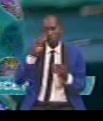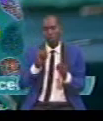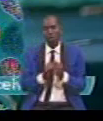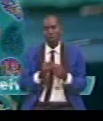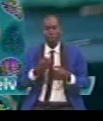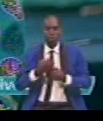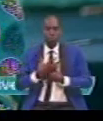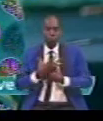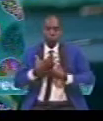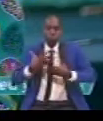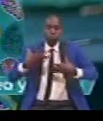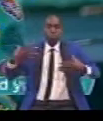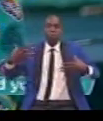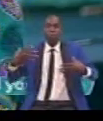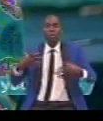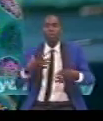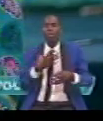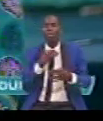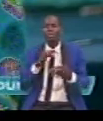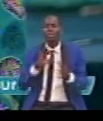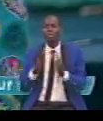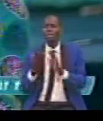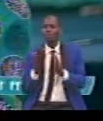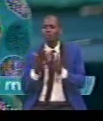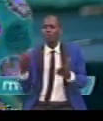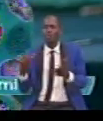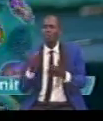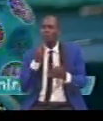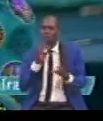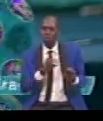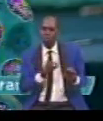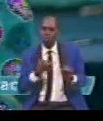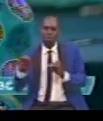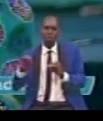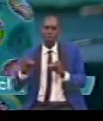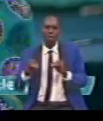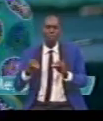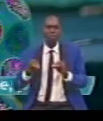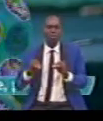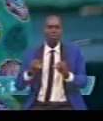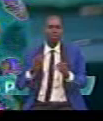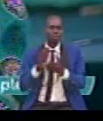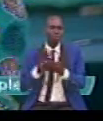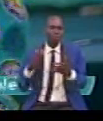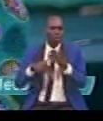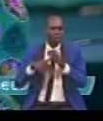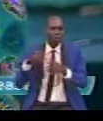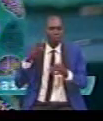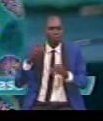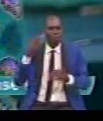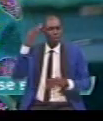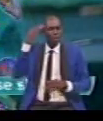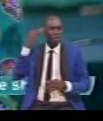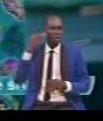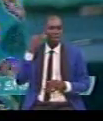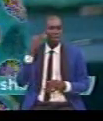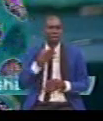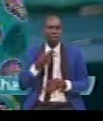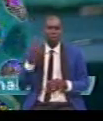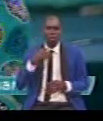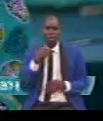like somebody is moving an electric thing into my head. I was feeling that. So I was telling my